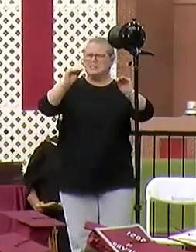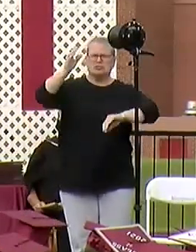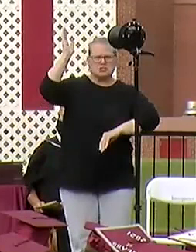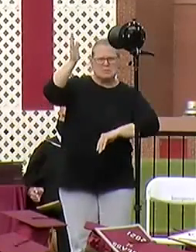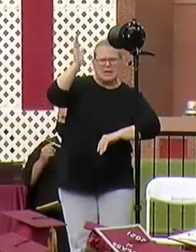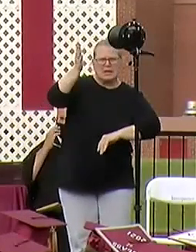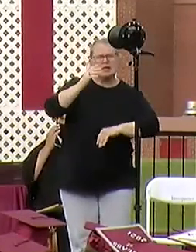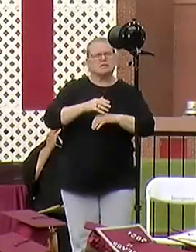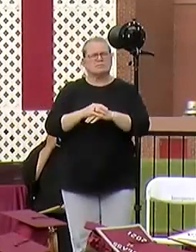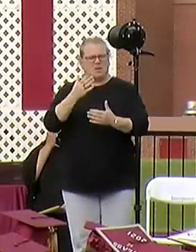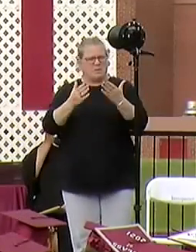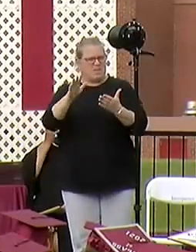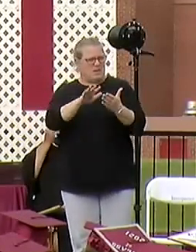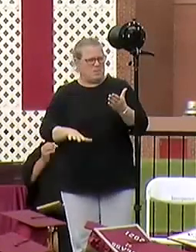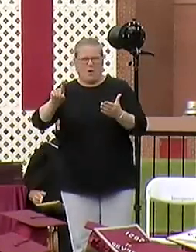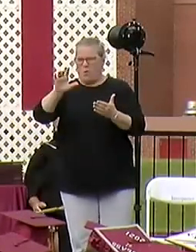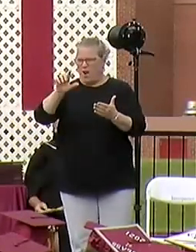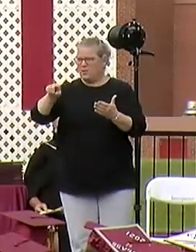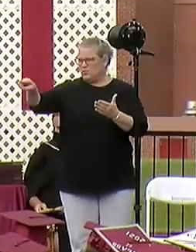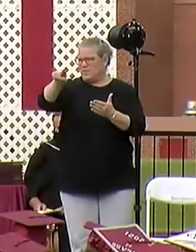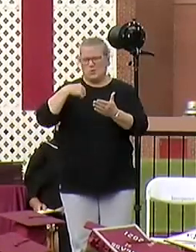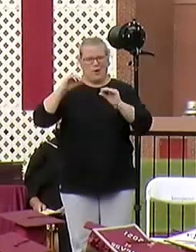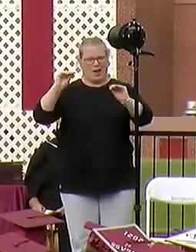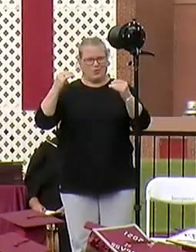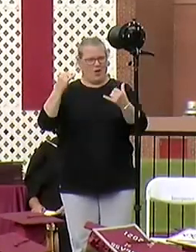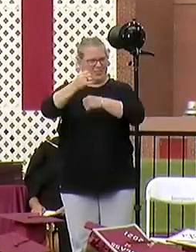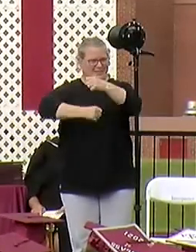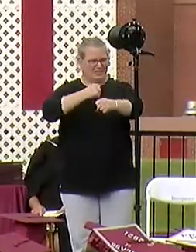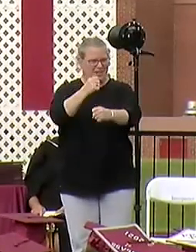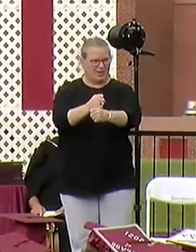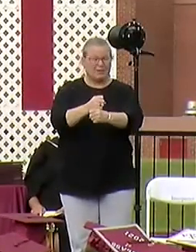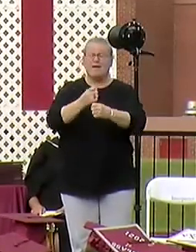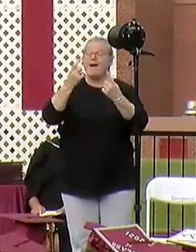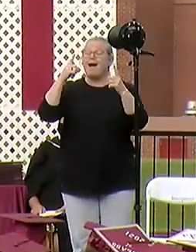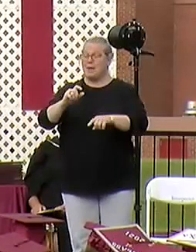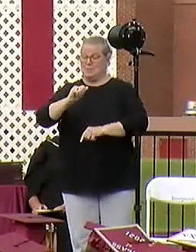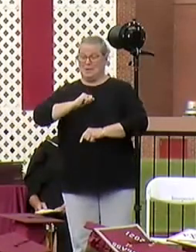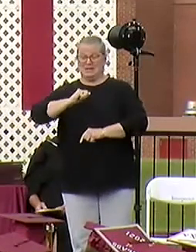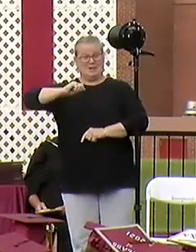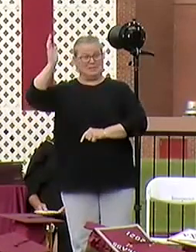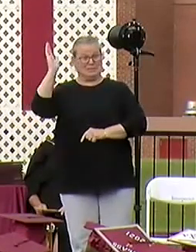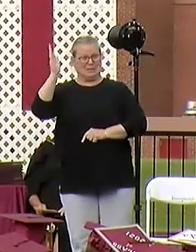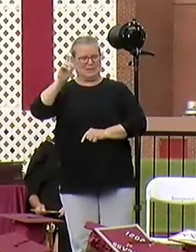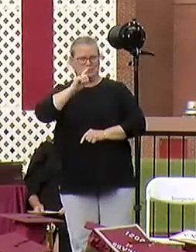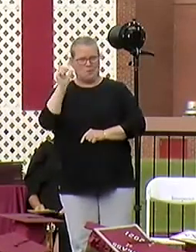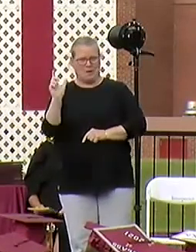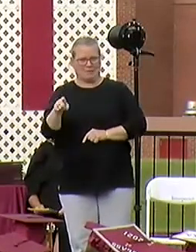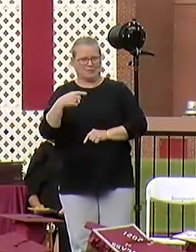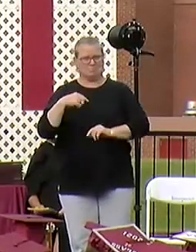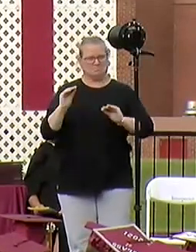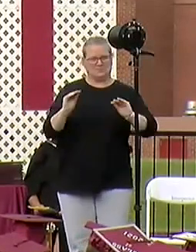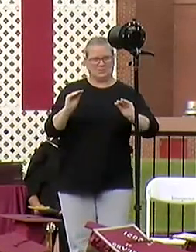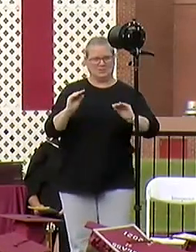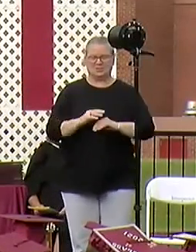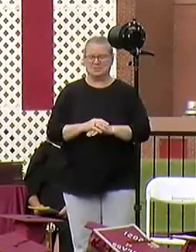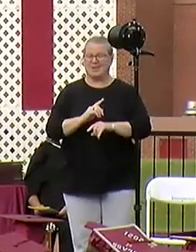about 100 of you just this year, without ever making a high-stakes speech myself. But now,